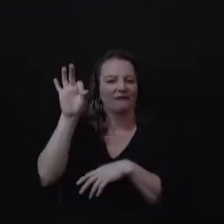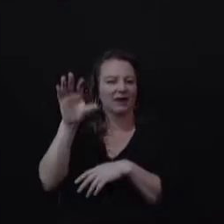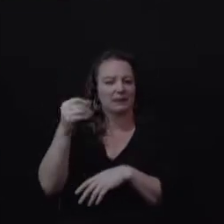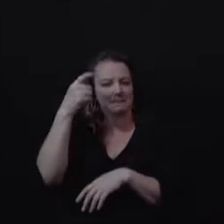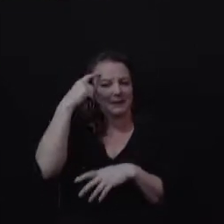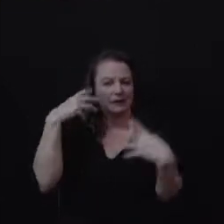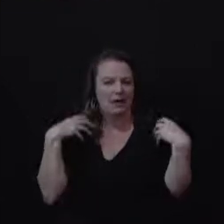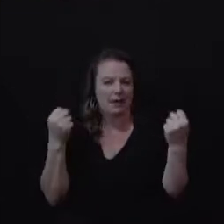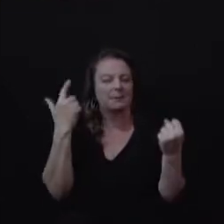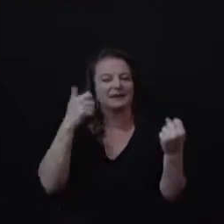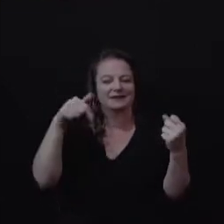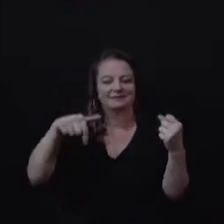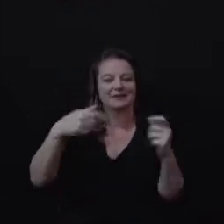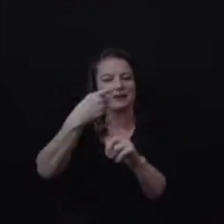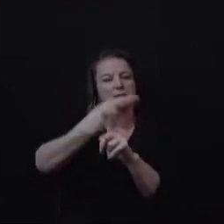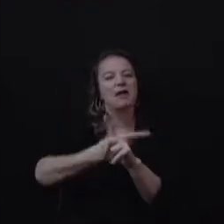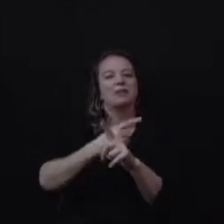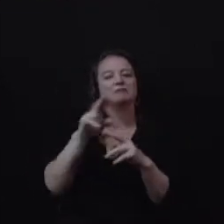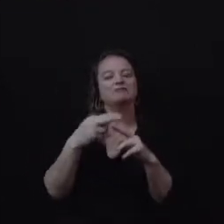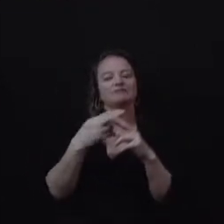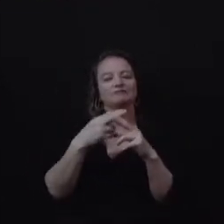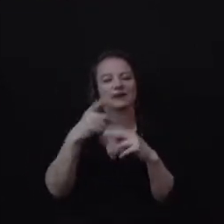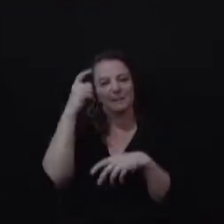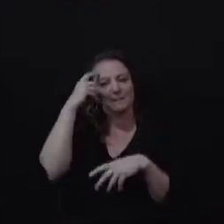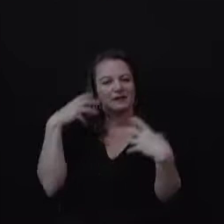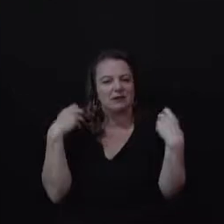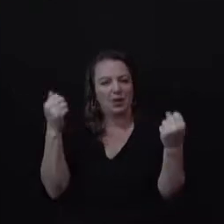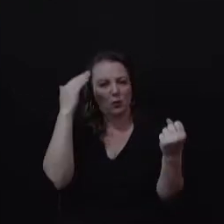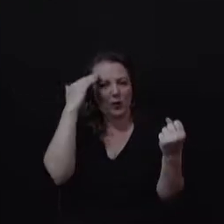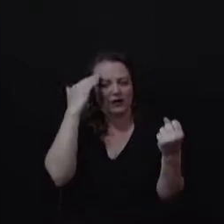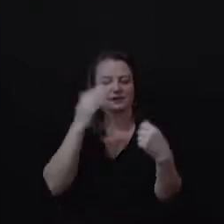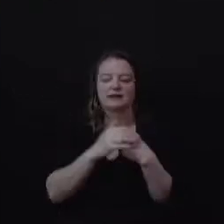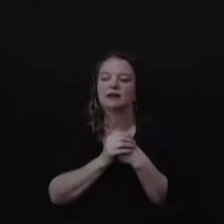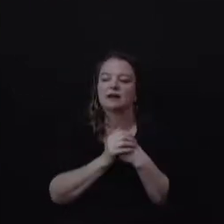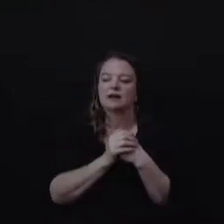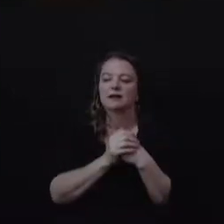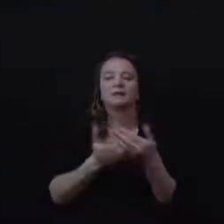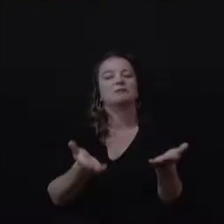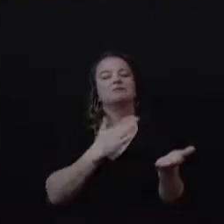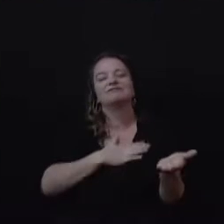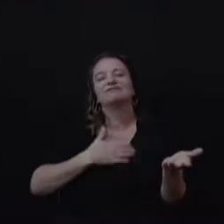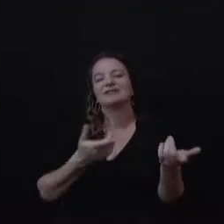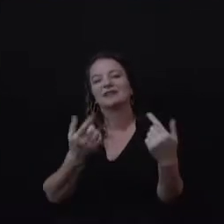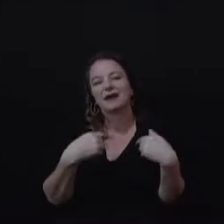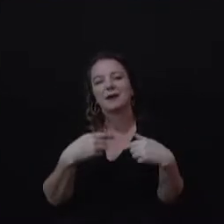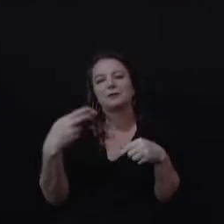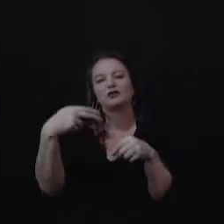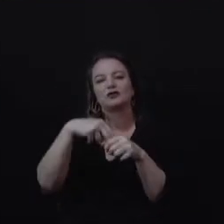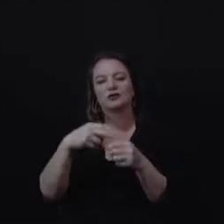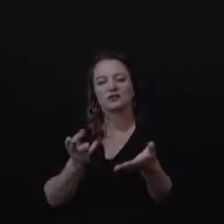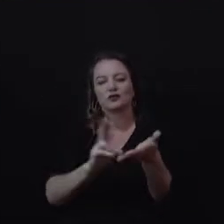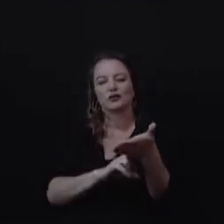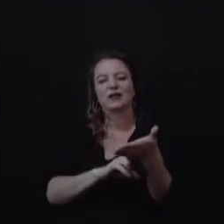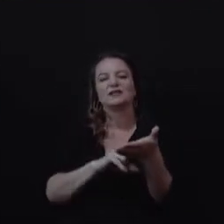this is Mental Health Awareness Month. And so please come out and join us. It'll be a wonderful time. Register at